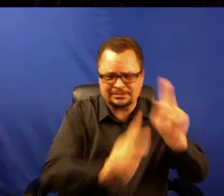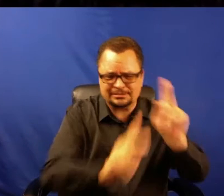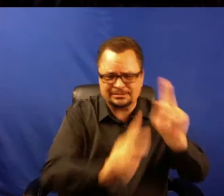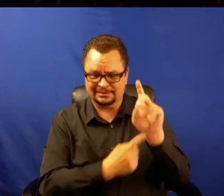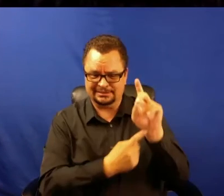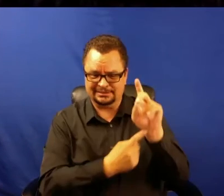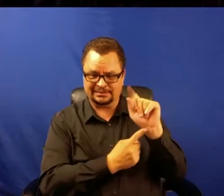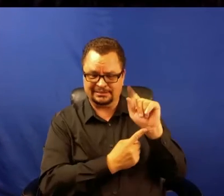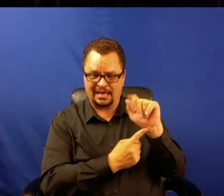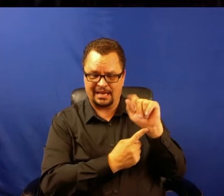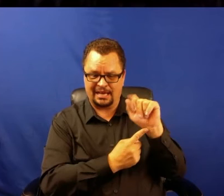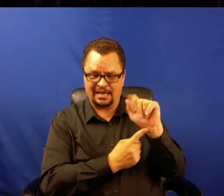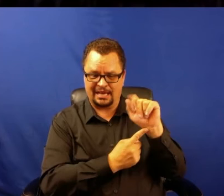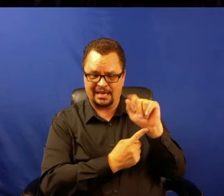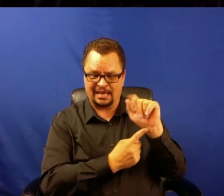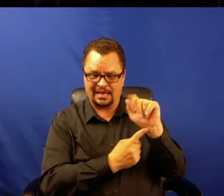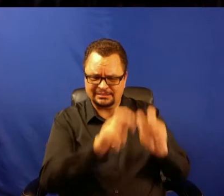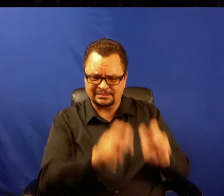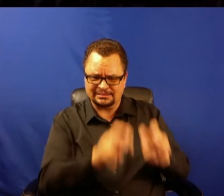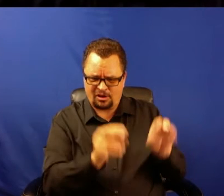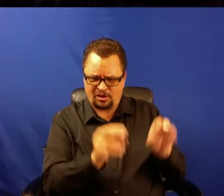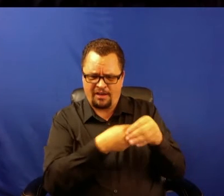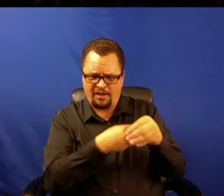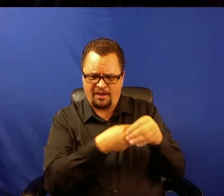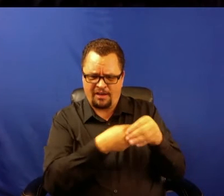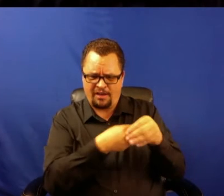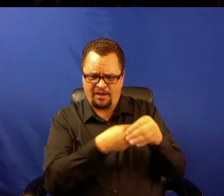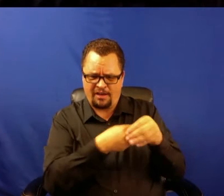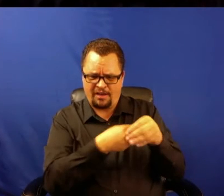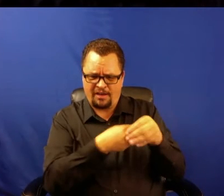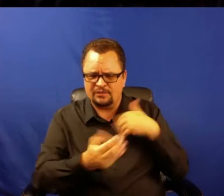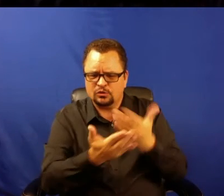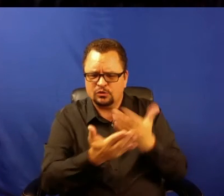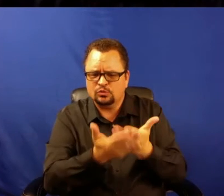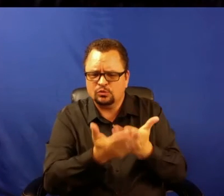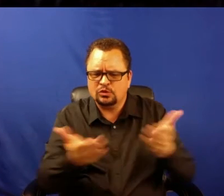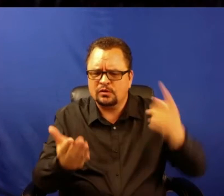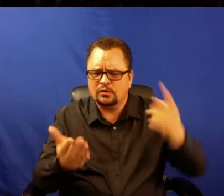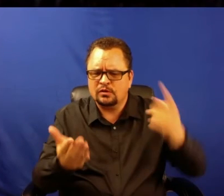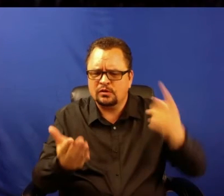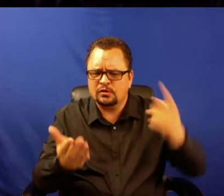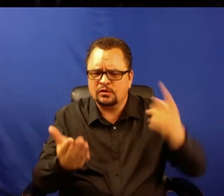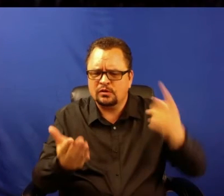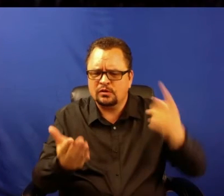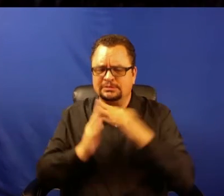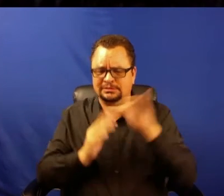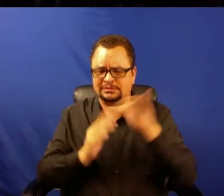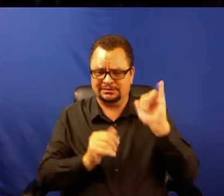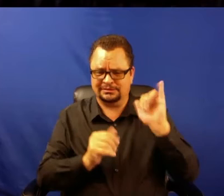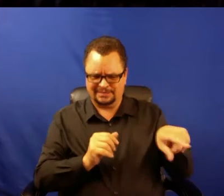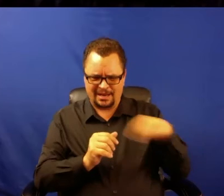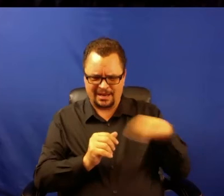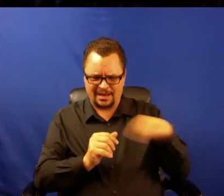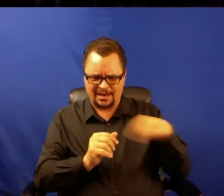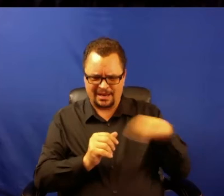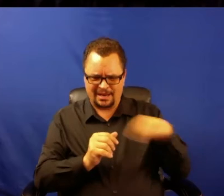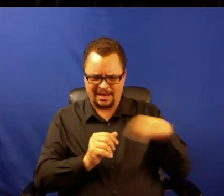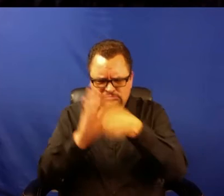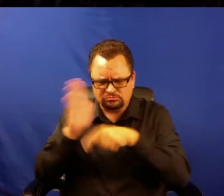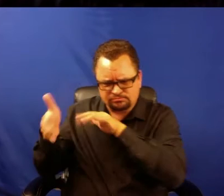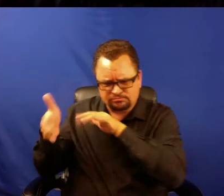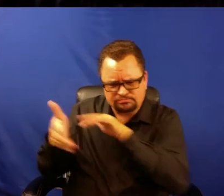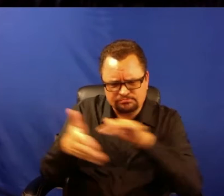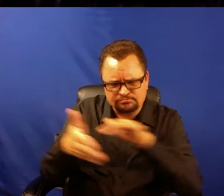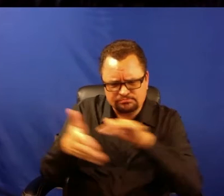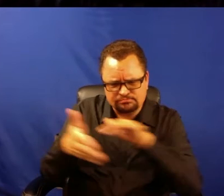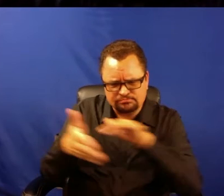really, they go through all of the literature and they break it down so it's easy for